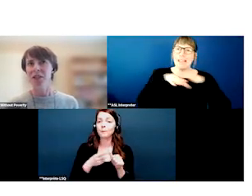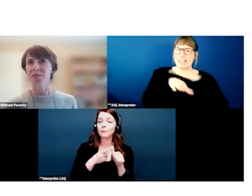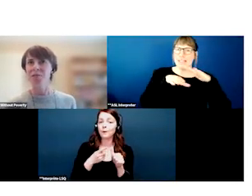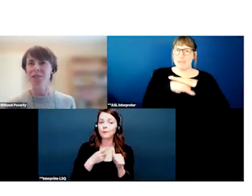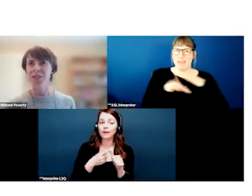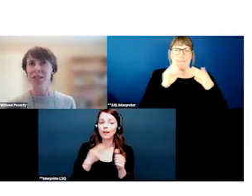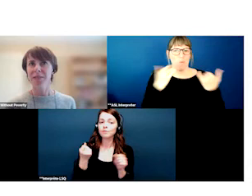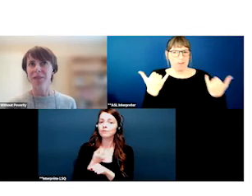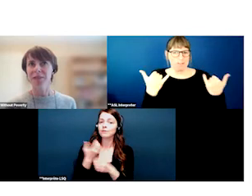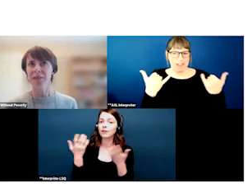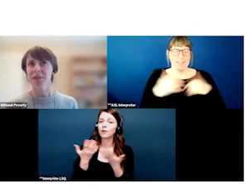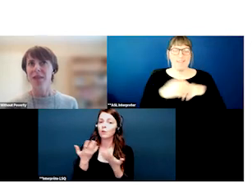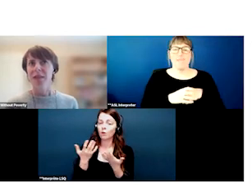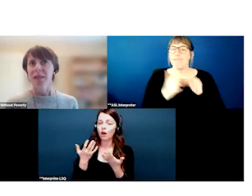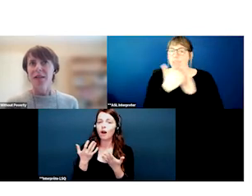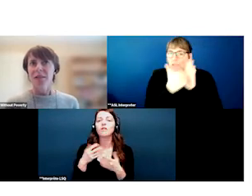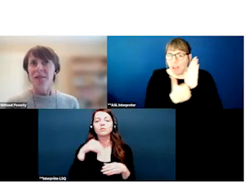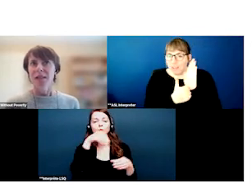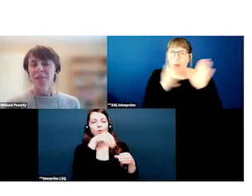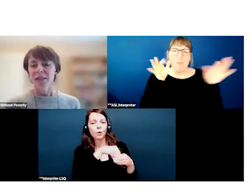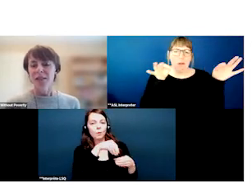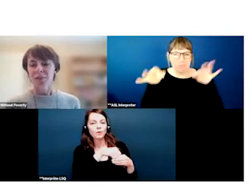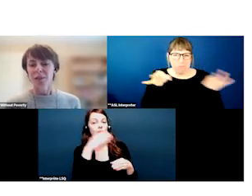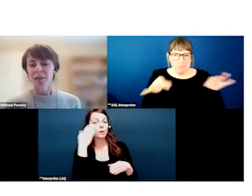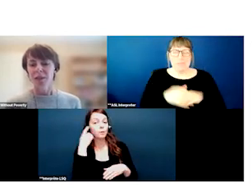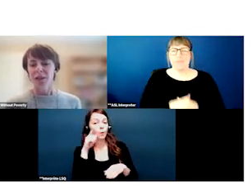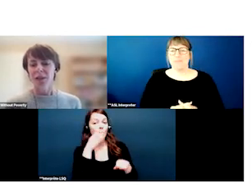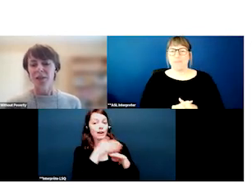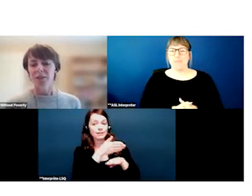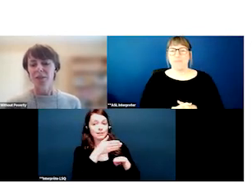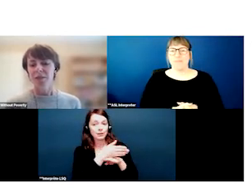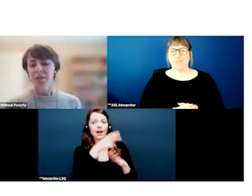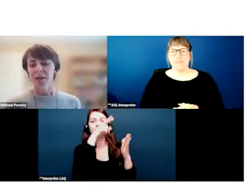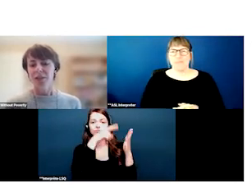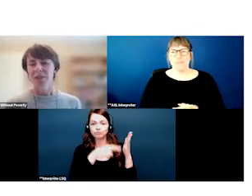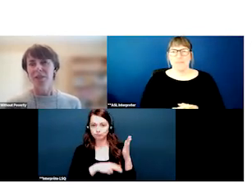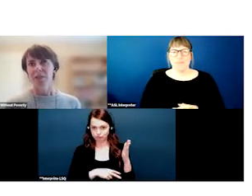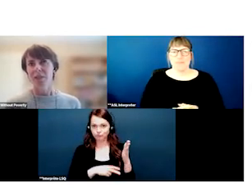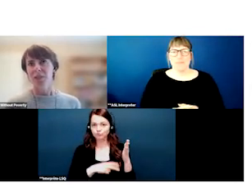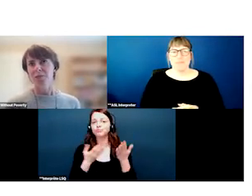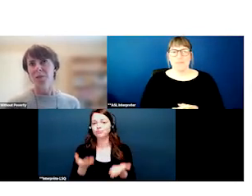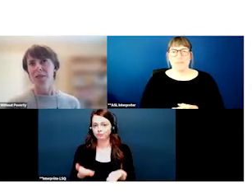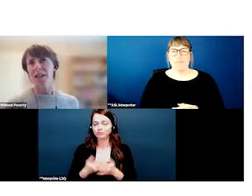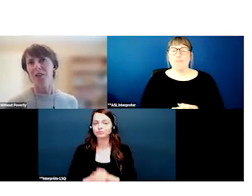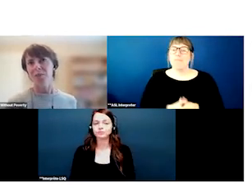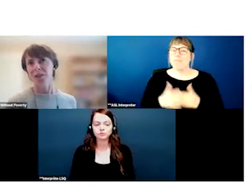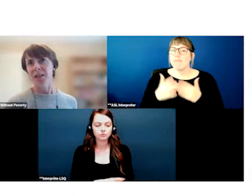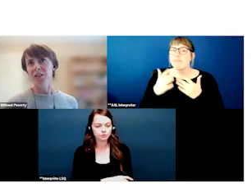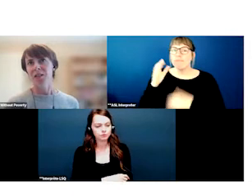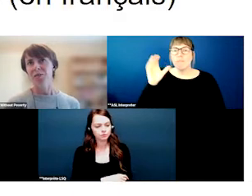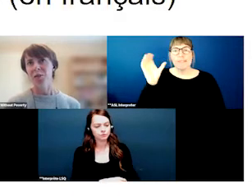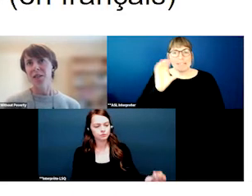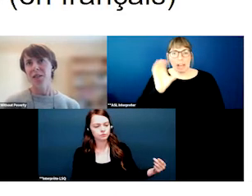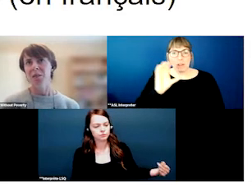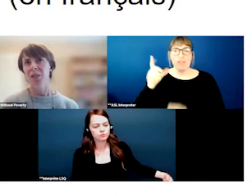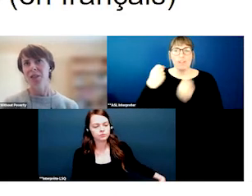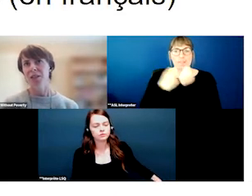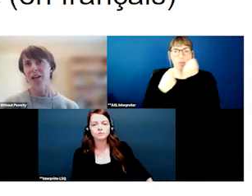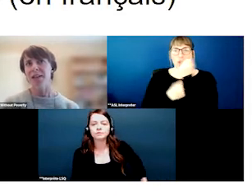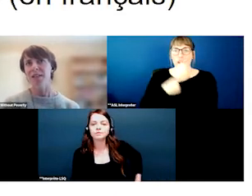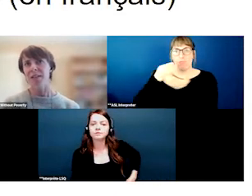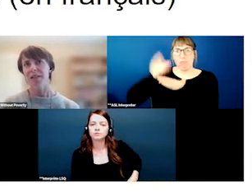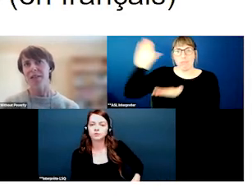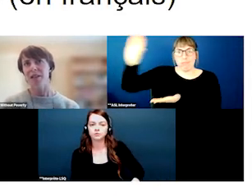the agenda for today. So thankfully for a generous donation from the Calgary Foundation for a